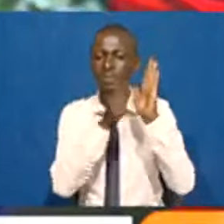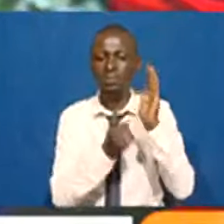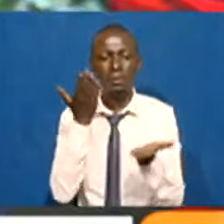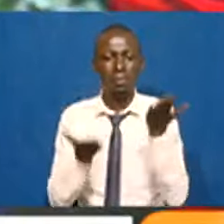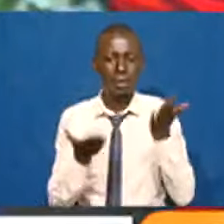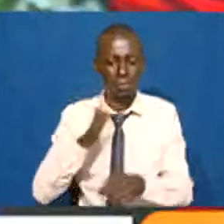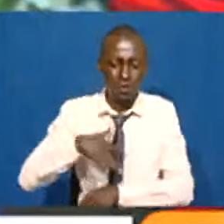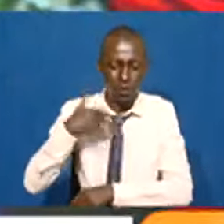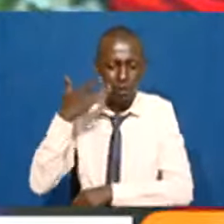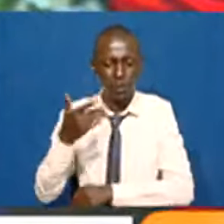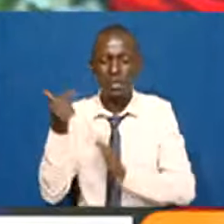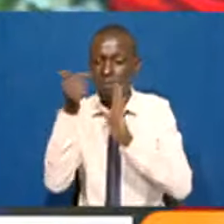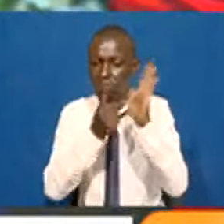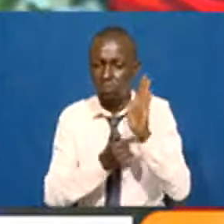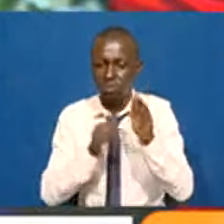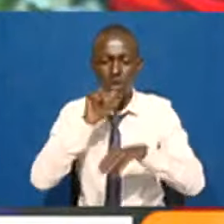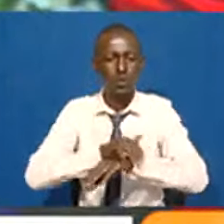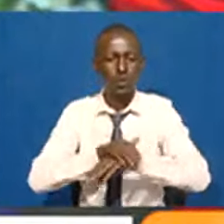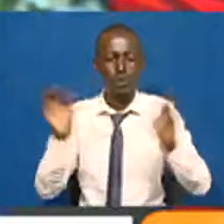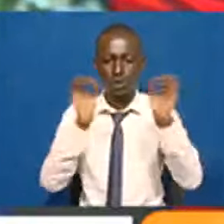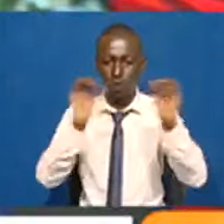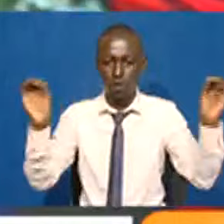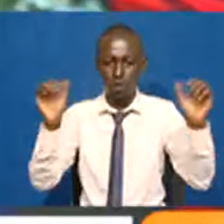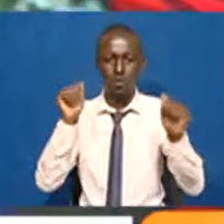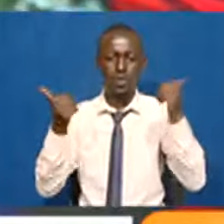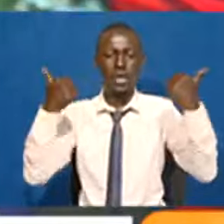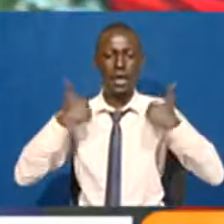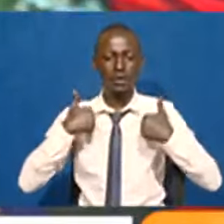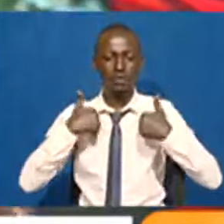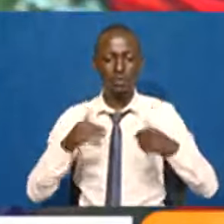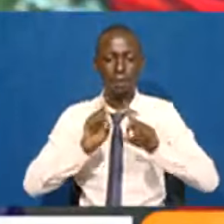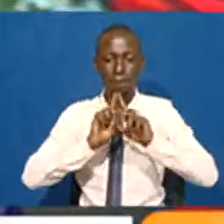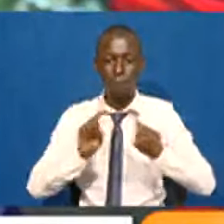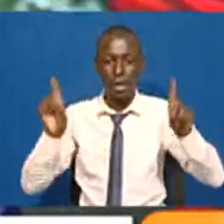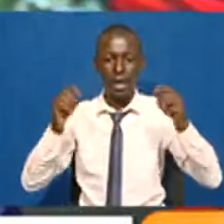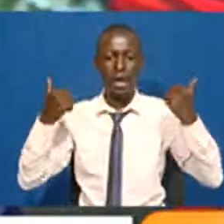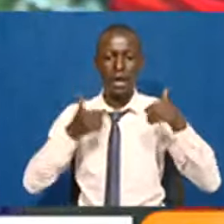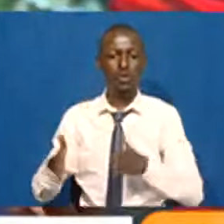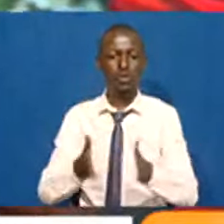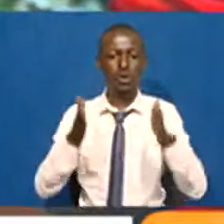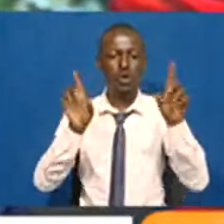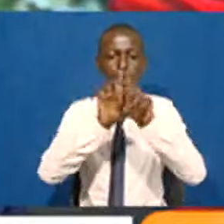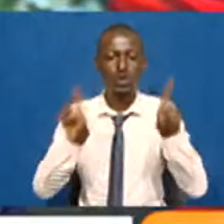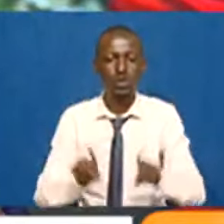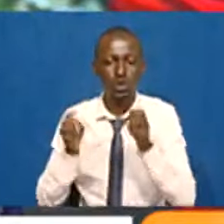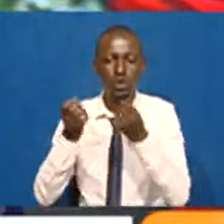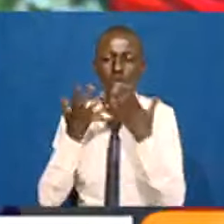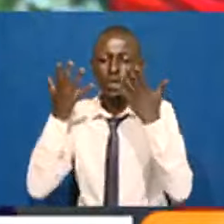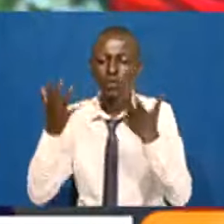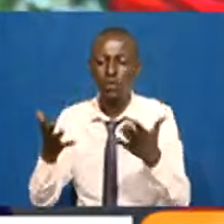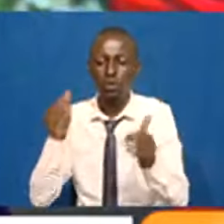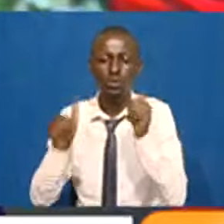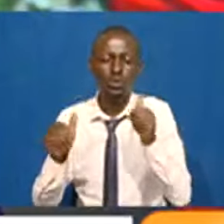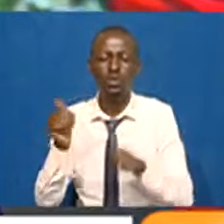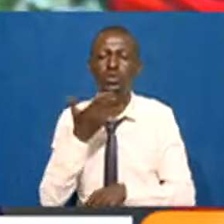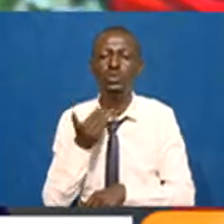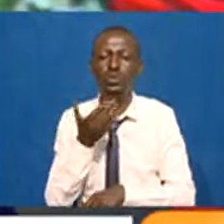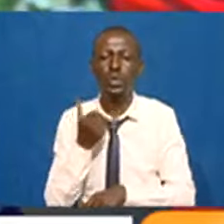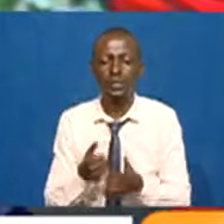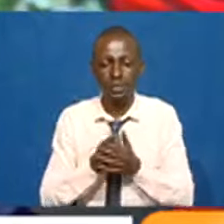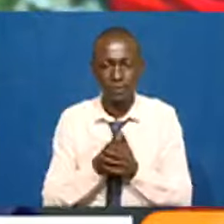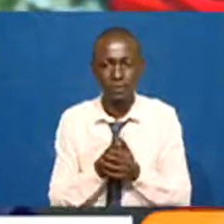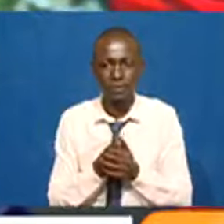feel that what we have is not up to your standard, but now we also give an opportunity that you tell us your standard and we live up to it. Okay.